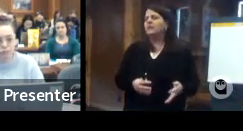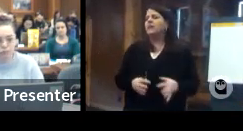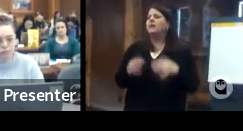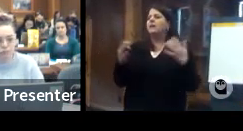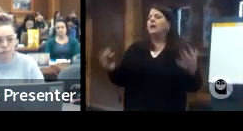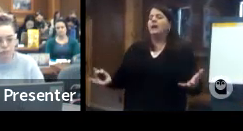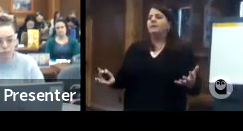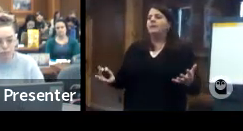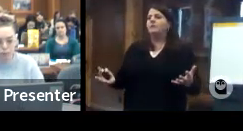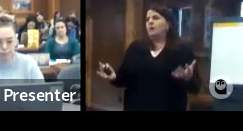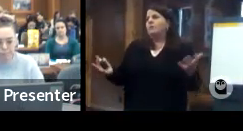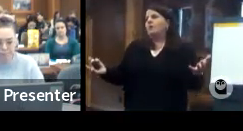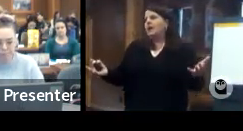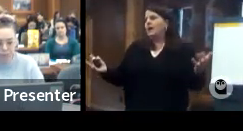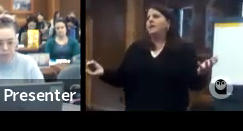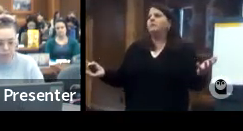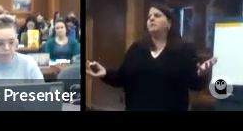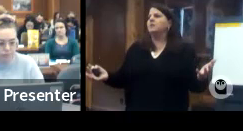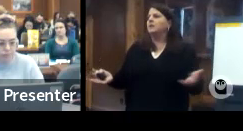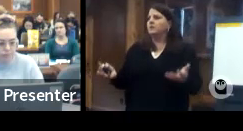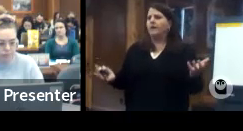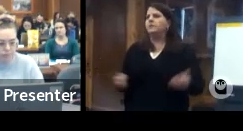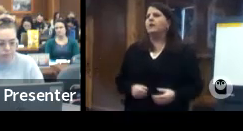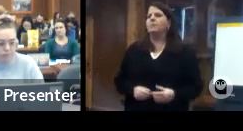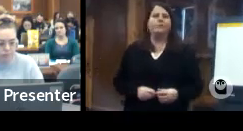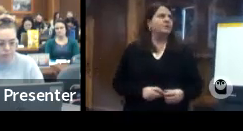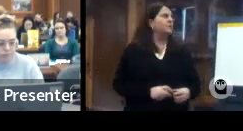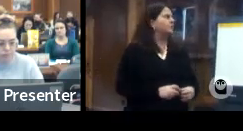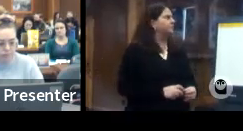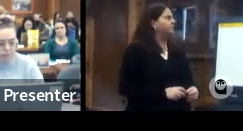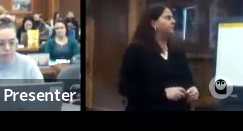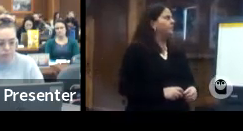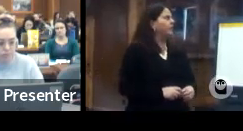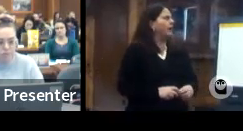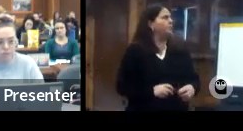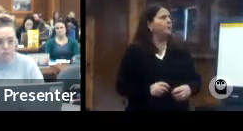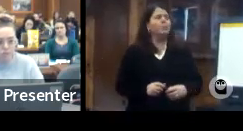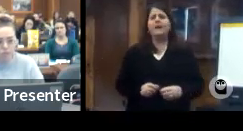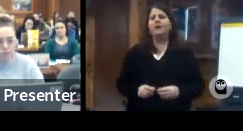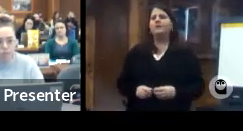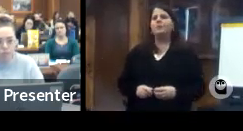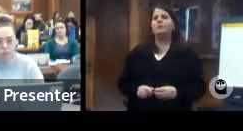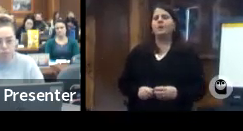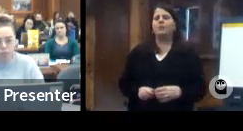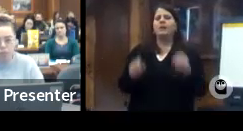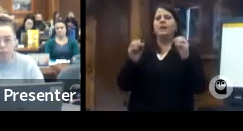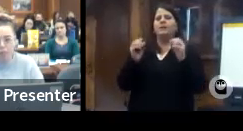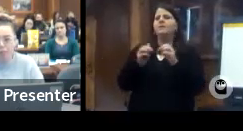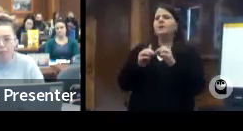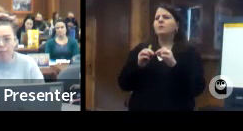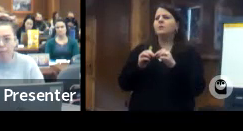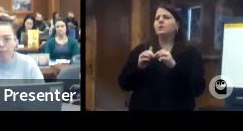C, and D, and then you know, okay, I know those things, I can talk about those things. Be prepared, know what you